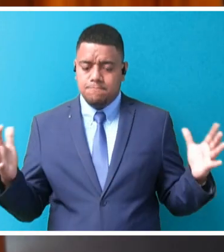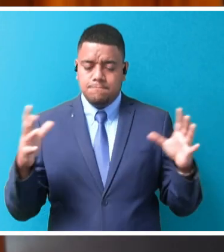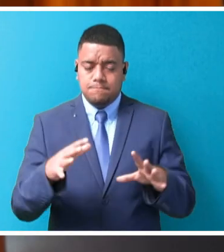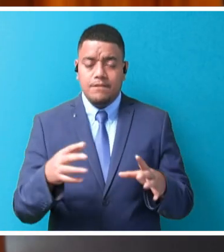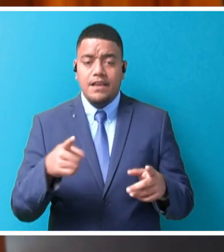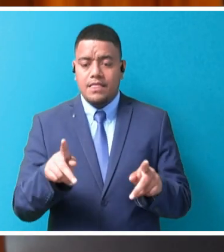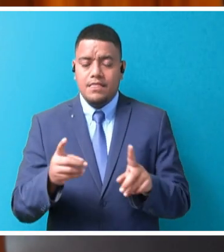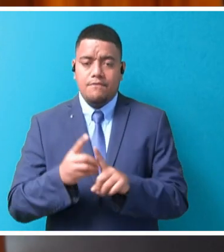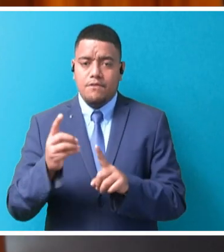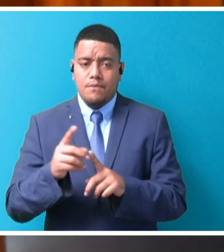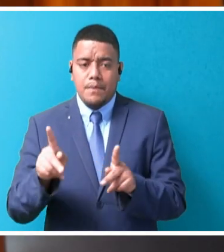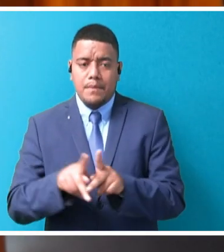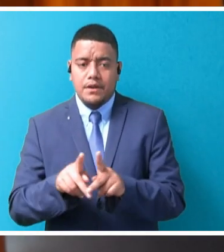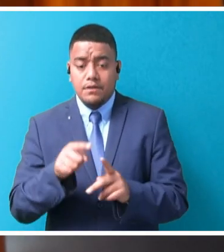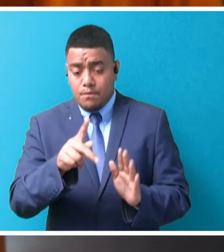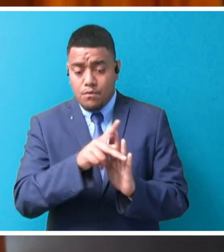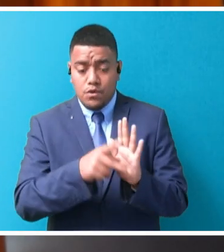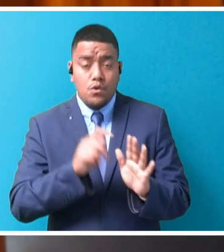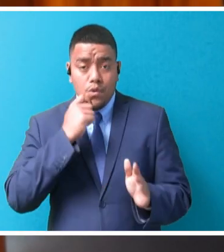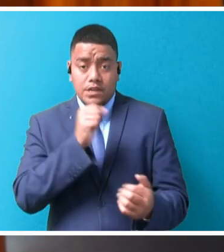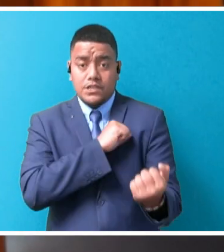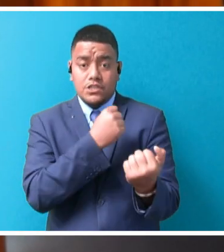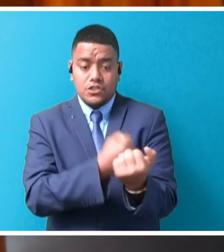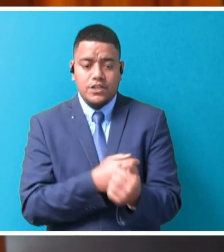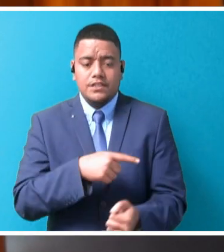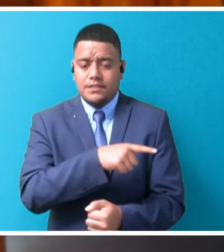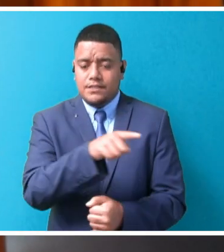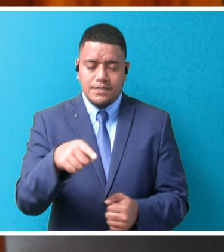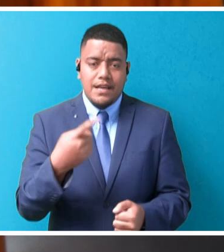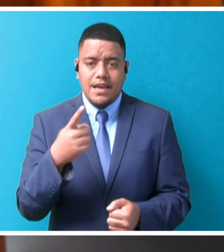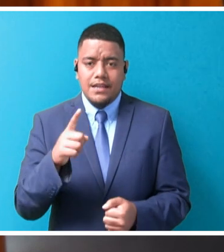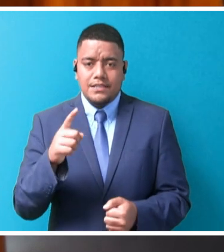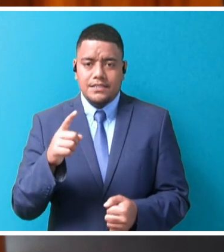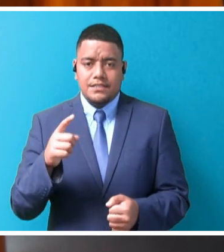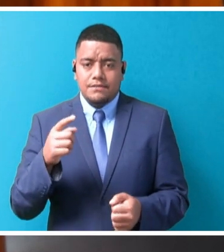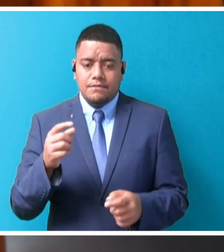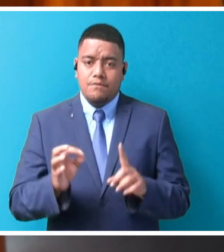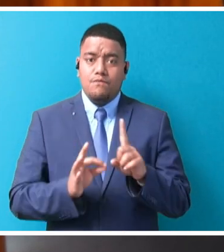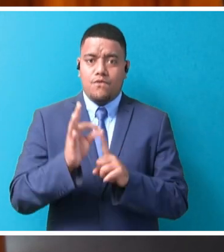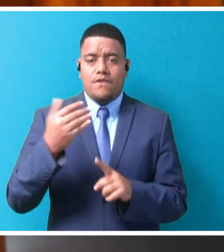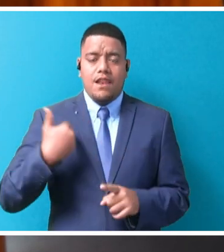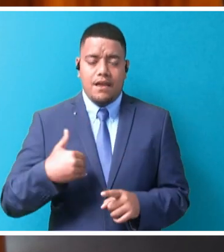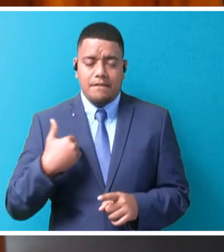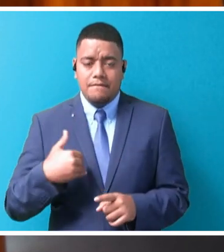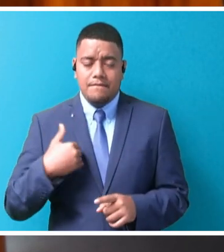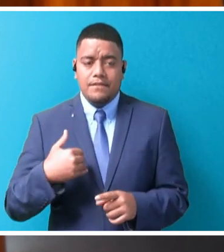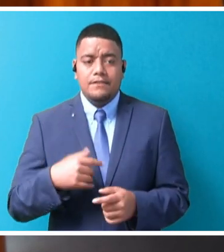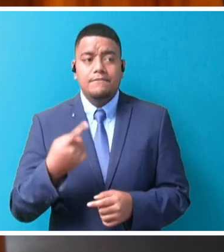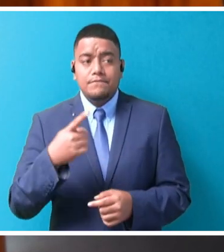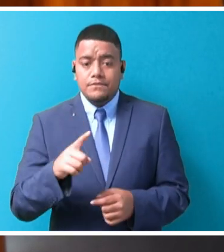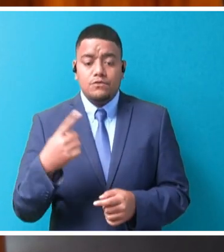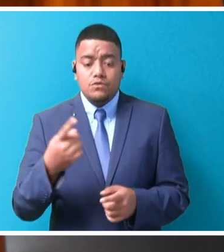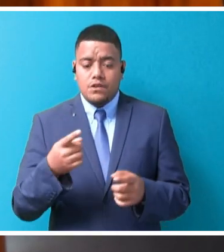development partners. The policy will strengthen rural livelihoods and reduce poverty, enhance connectivity through improved rural